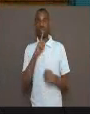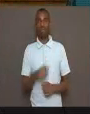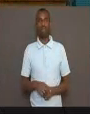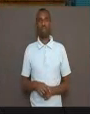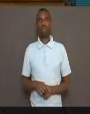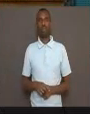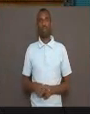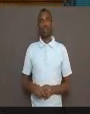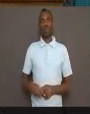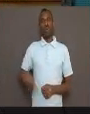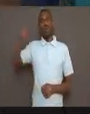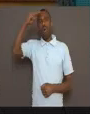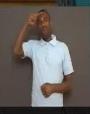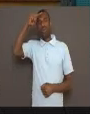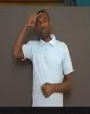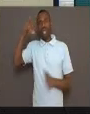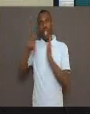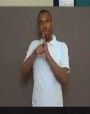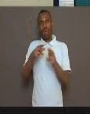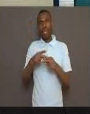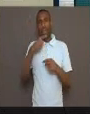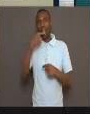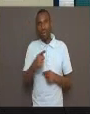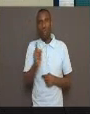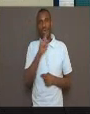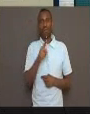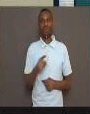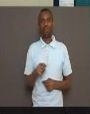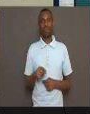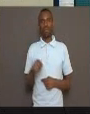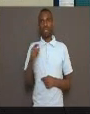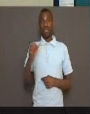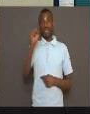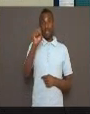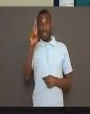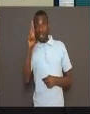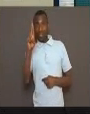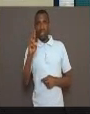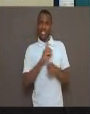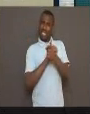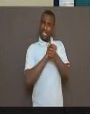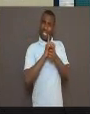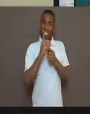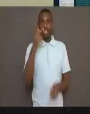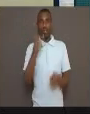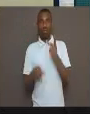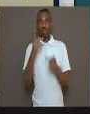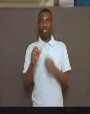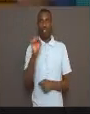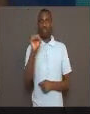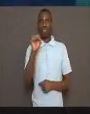Hooke's law states that strain is directly proportional to